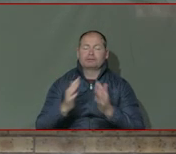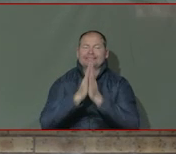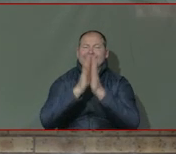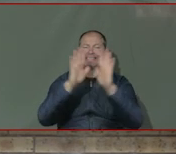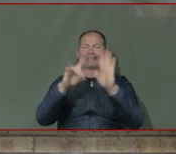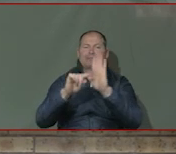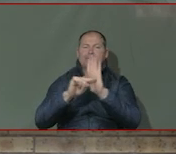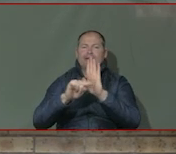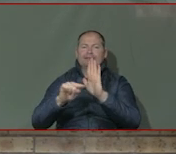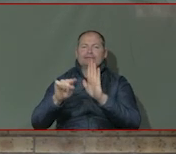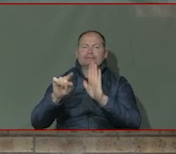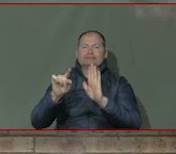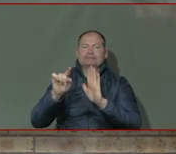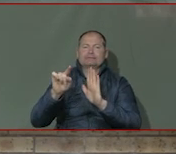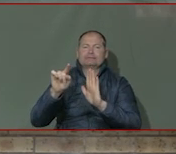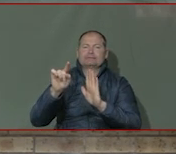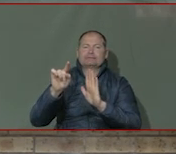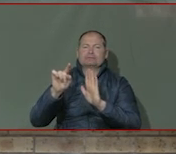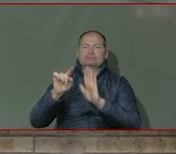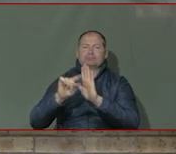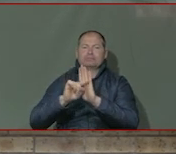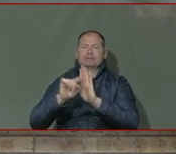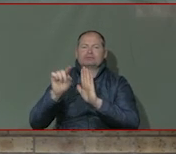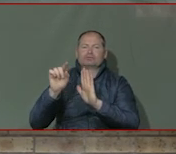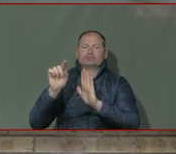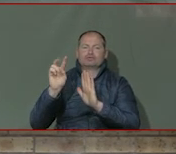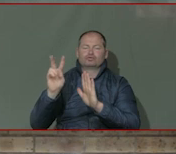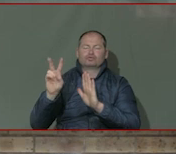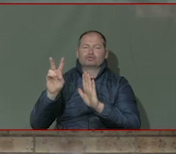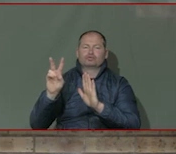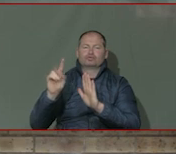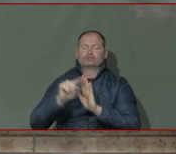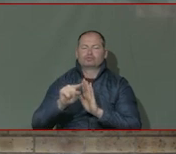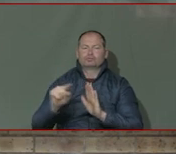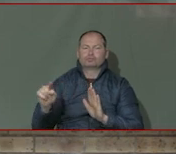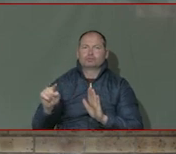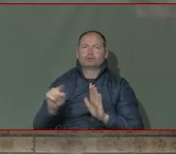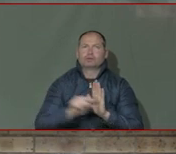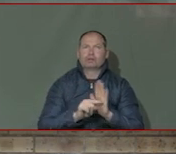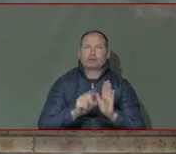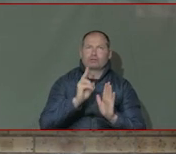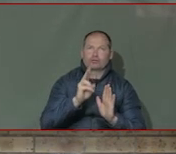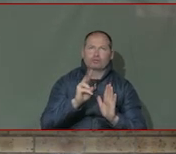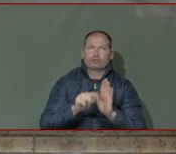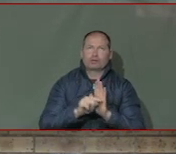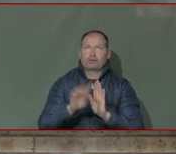minus 2 over negative 2, negative 4,